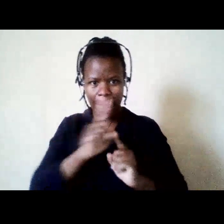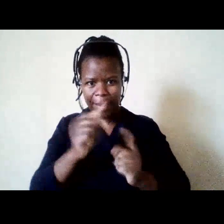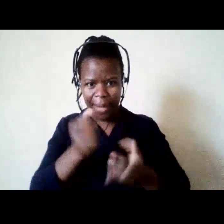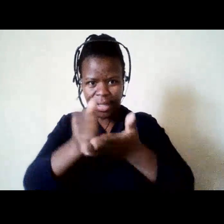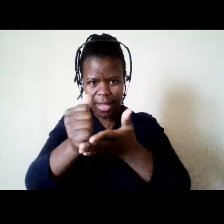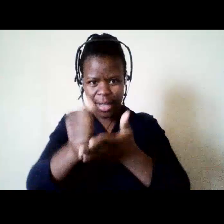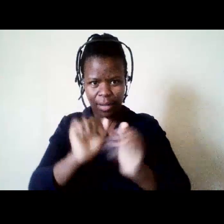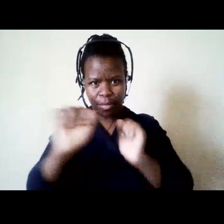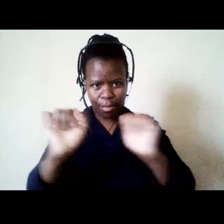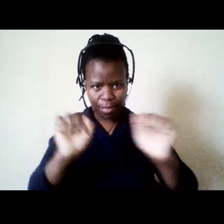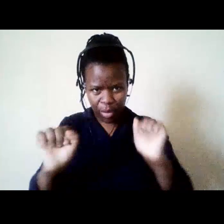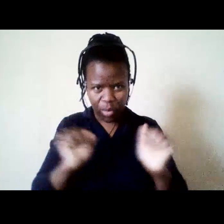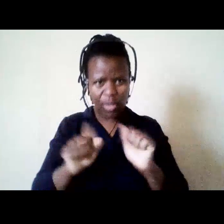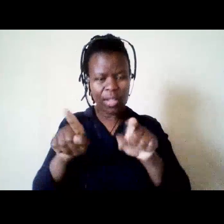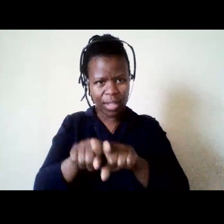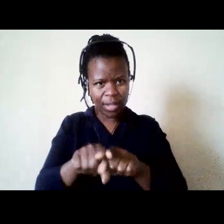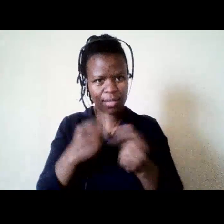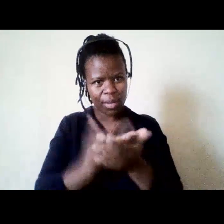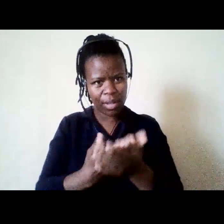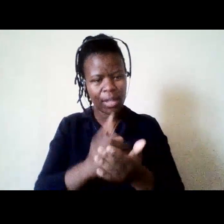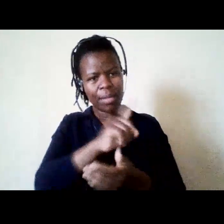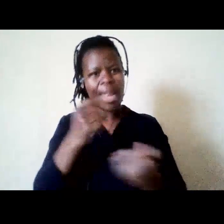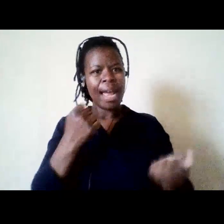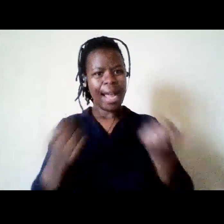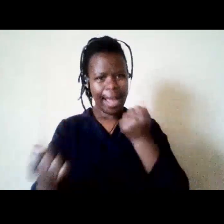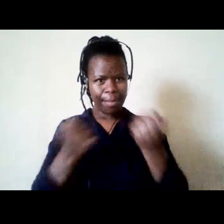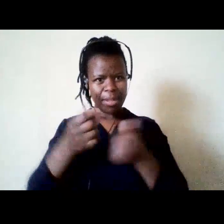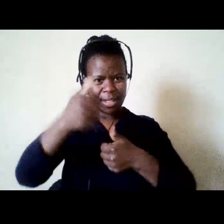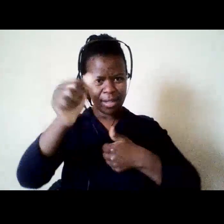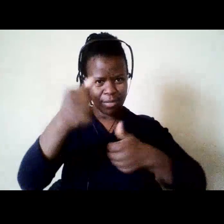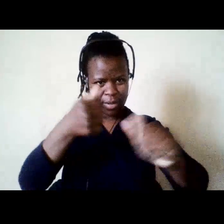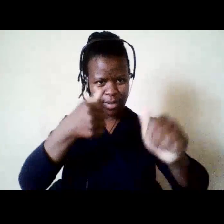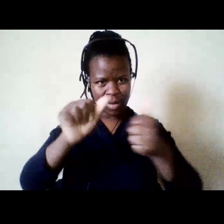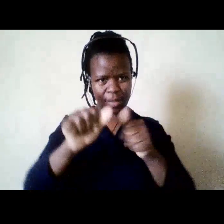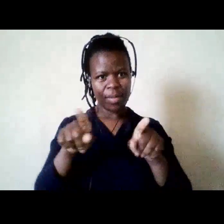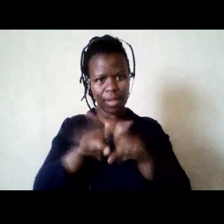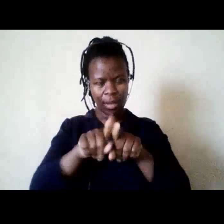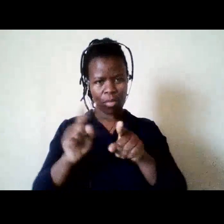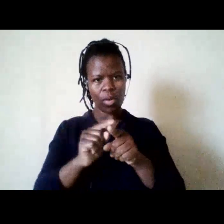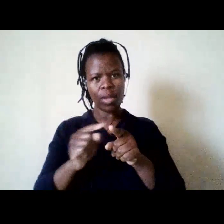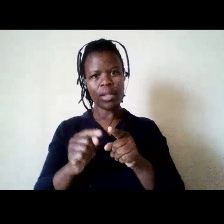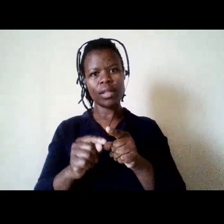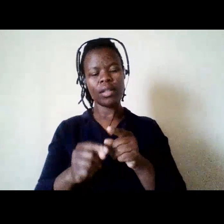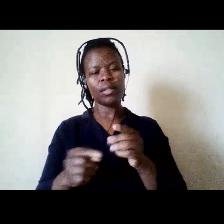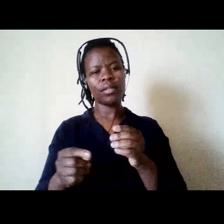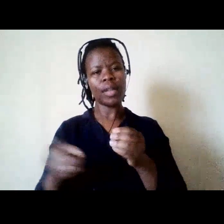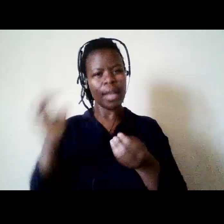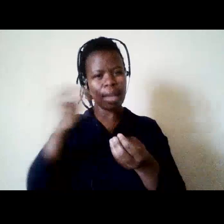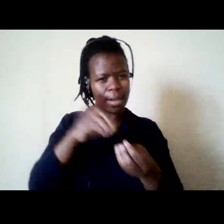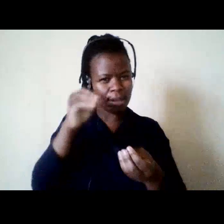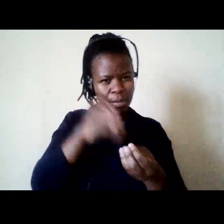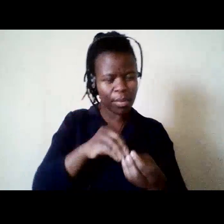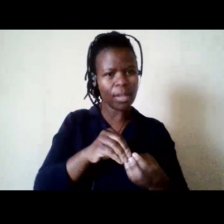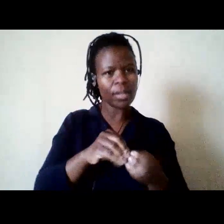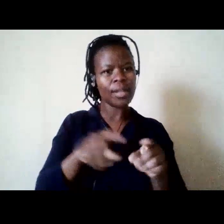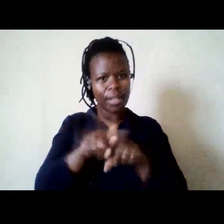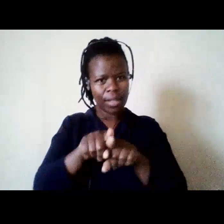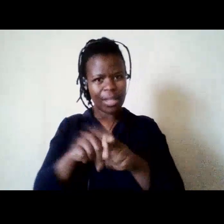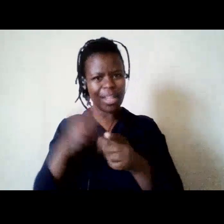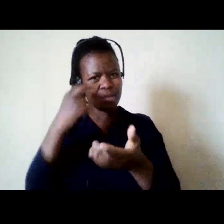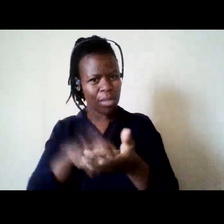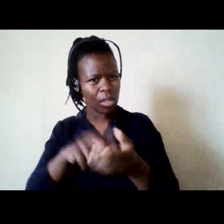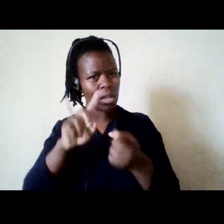you capacitate yourself, you expand your reasoning to say, okay, this is actually needed, and you're able to tap